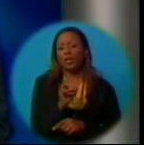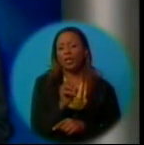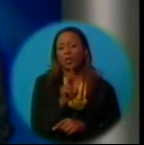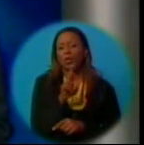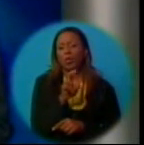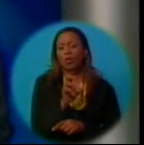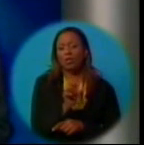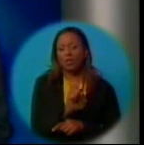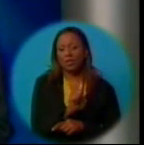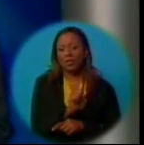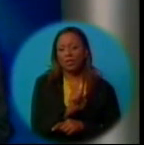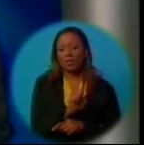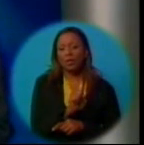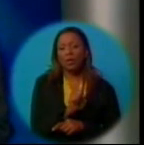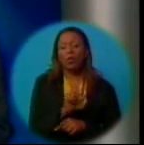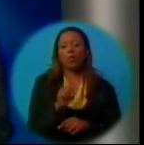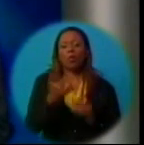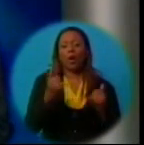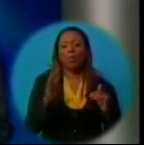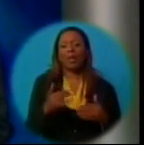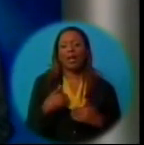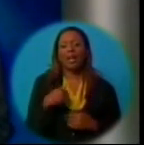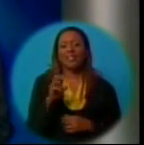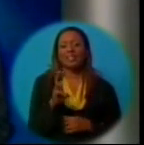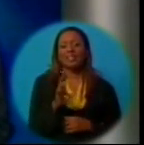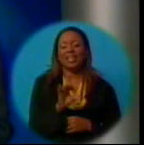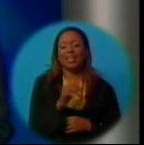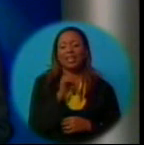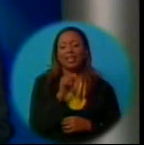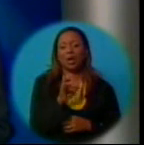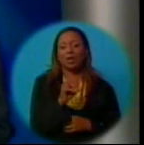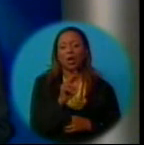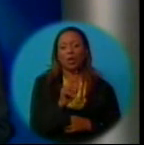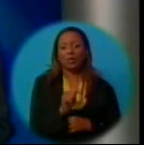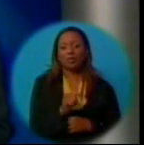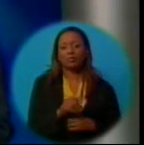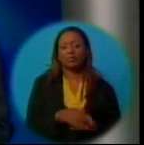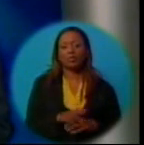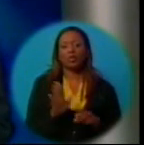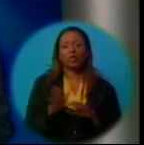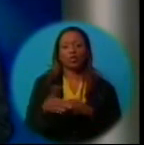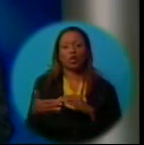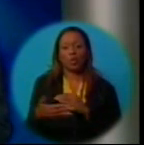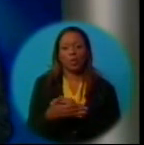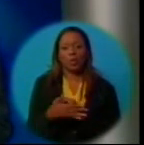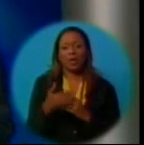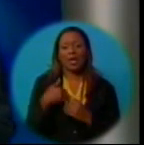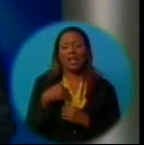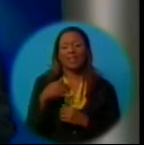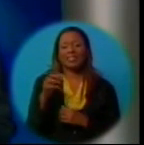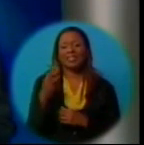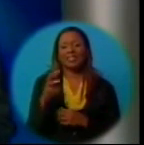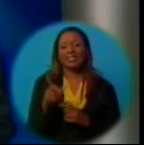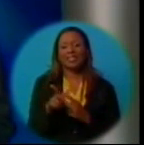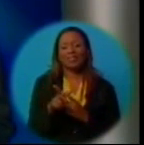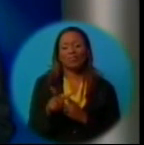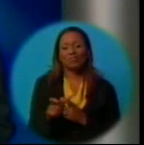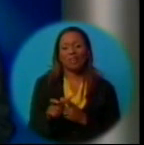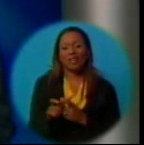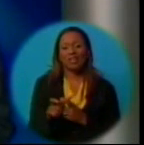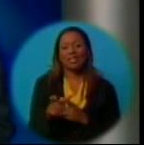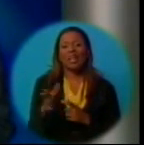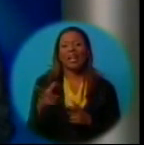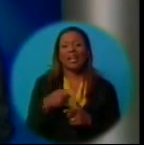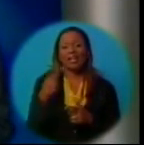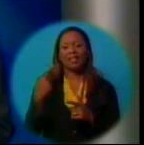for 2 from their 20 overs. Jensen Payot led with 68 not out. Jamaica were penalized 16 runs, so the target was revised